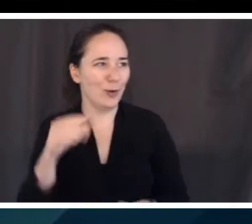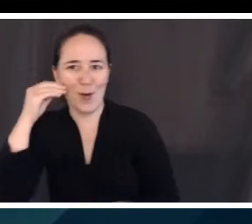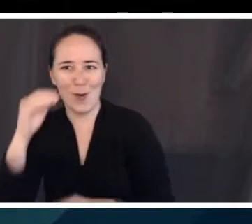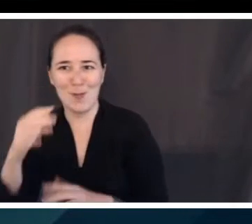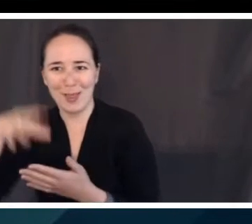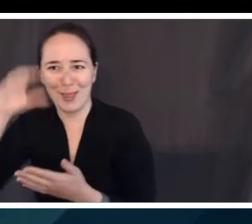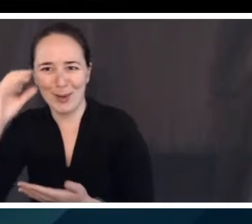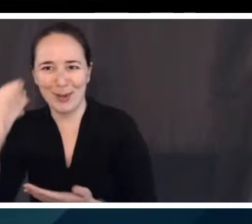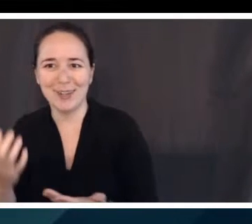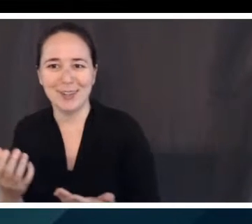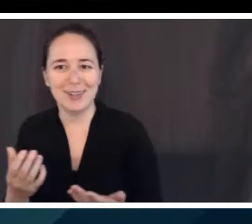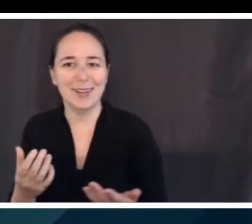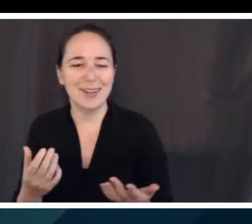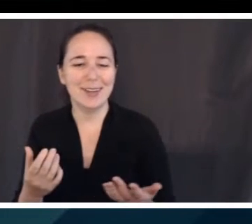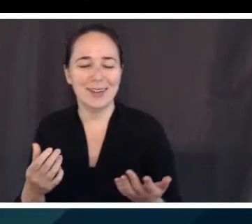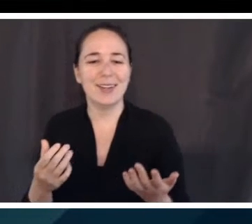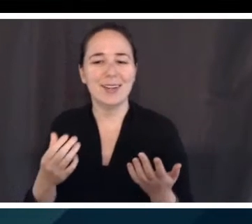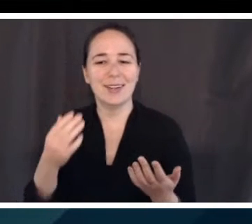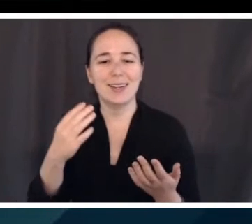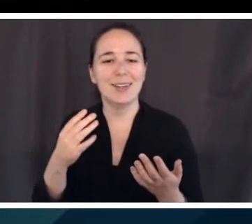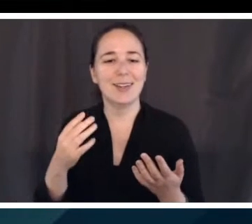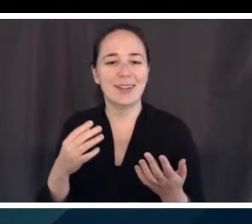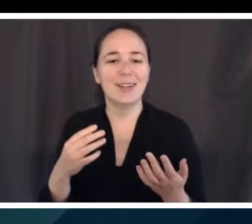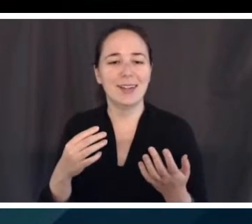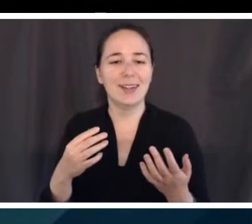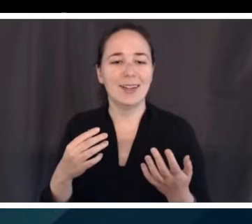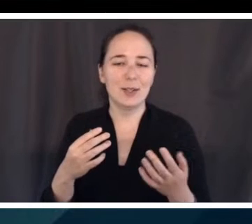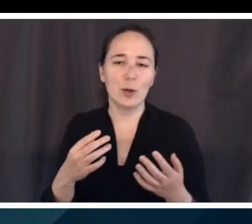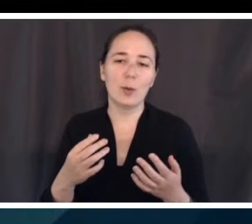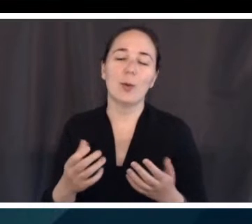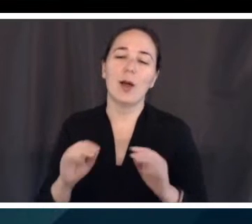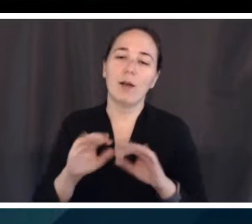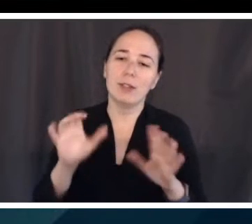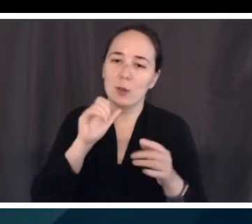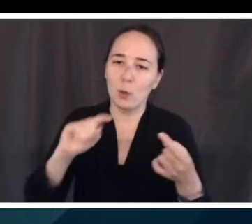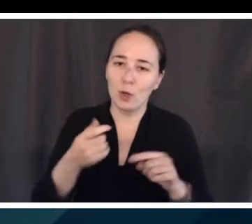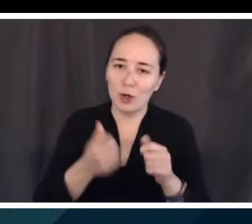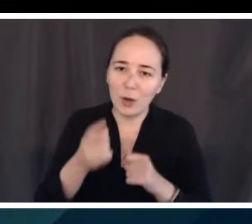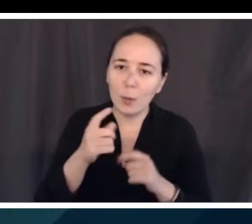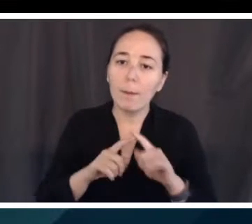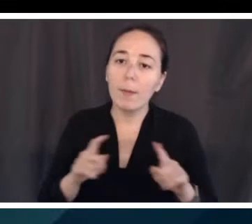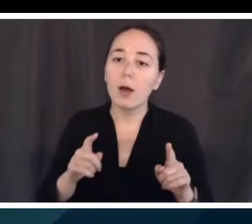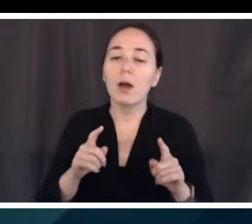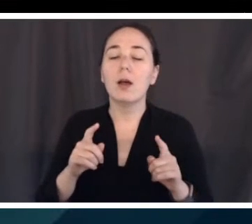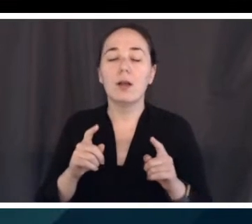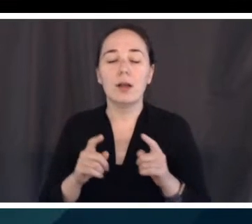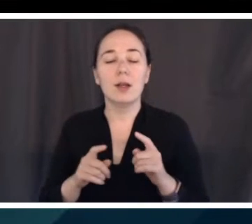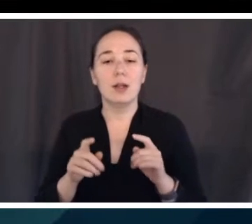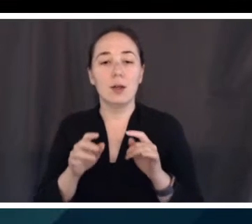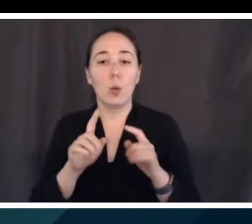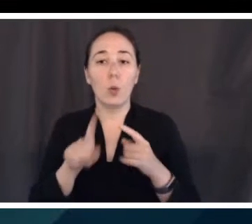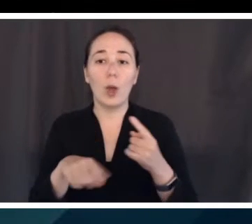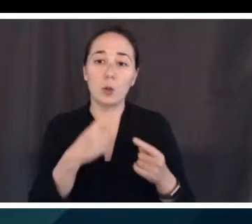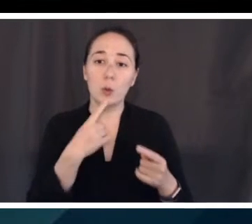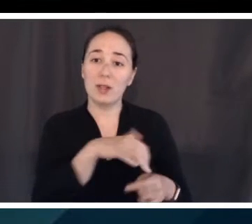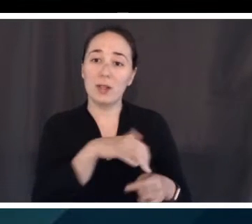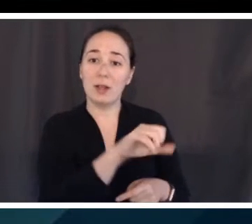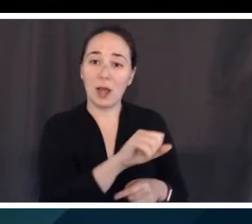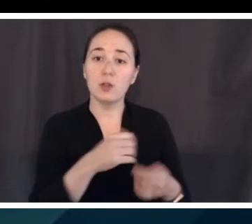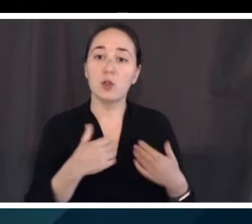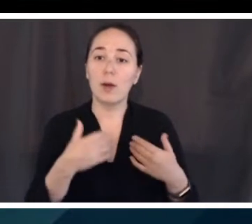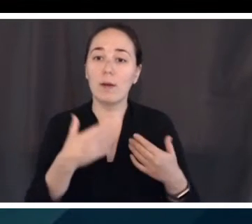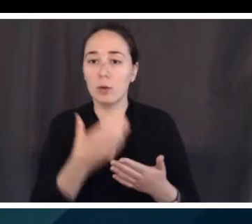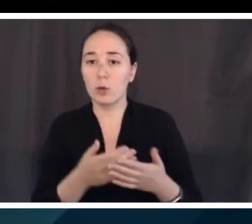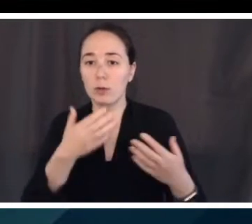Because the opportunities that yes creates for you are unbelievable, and you might